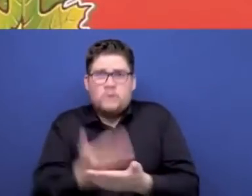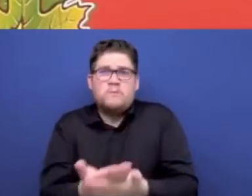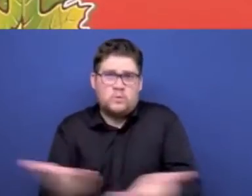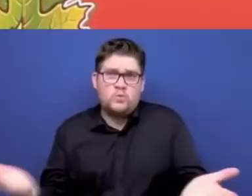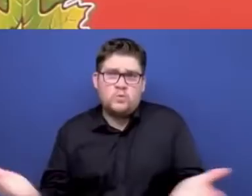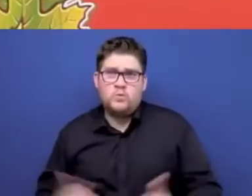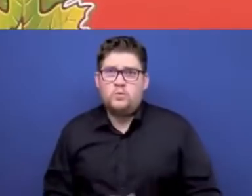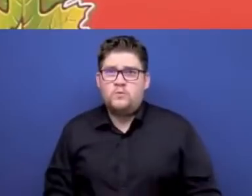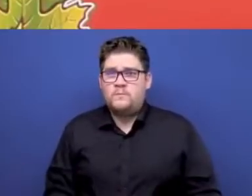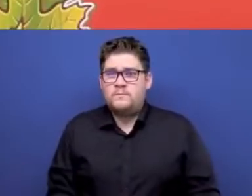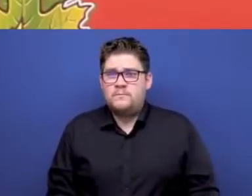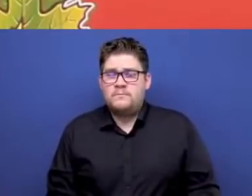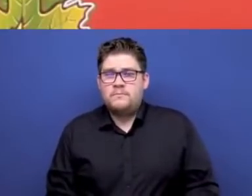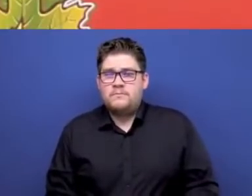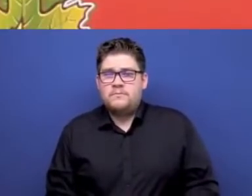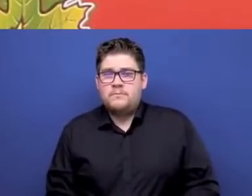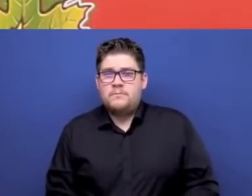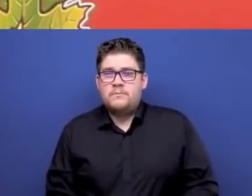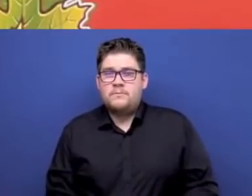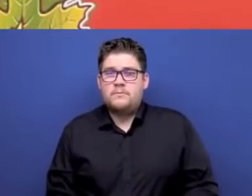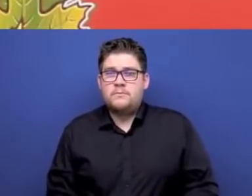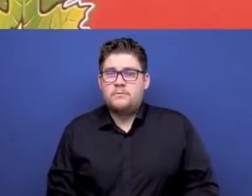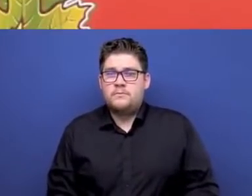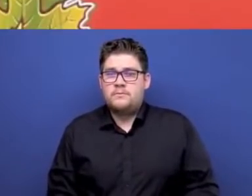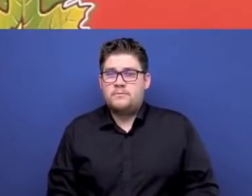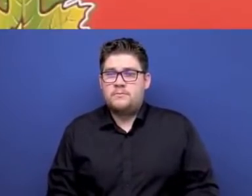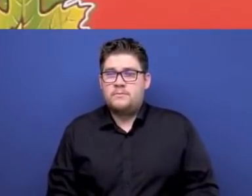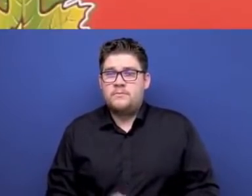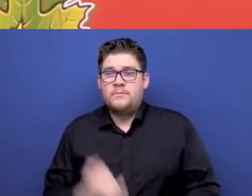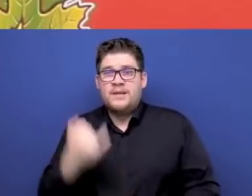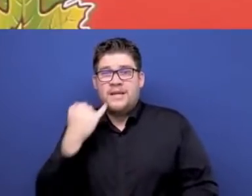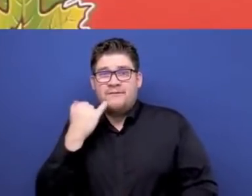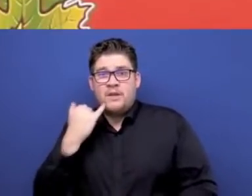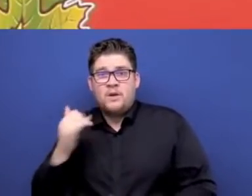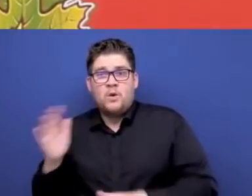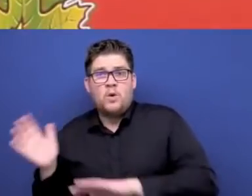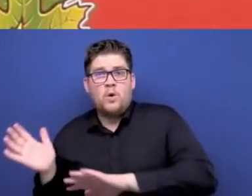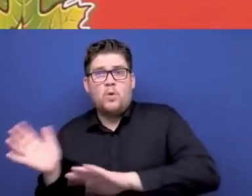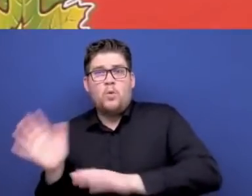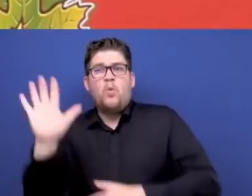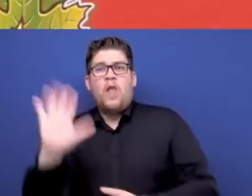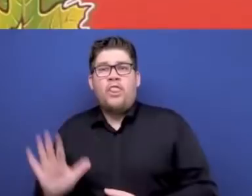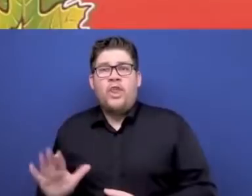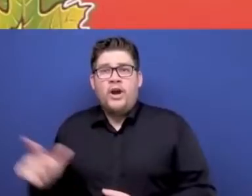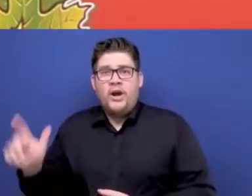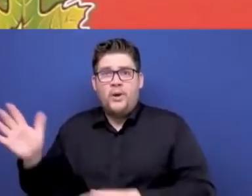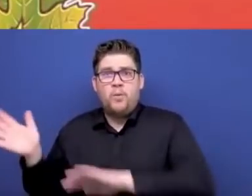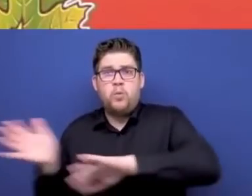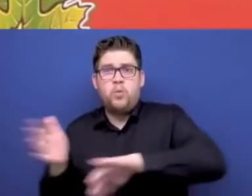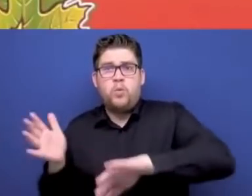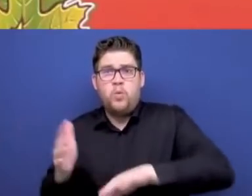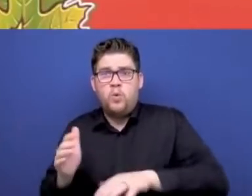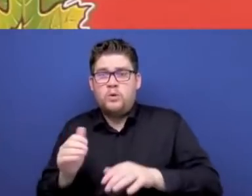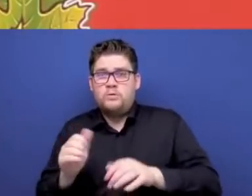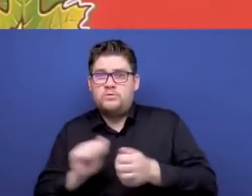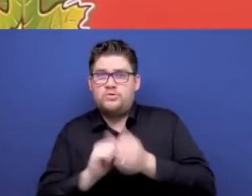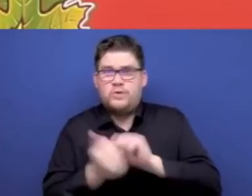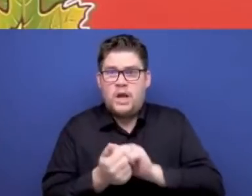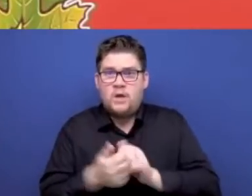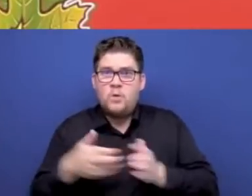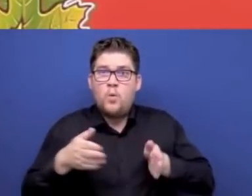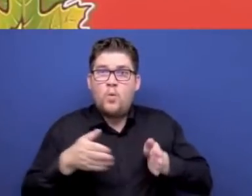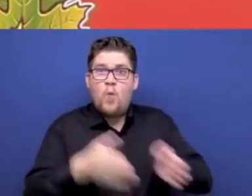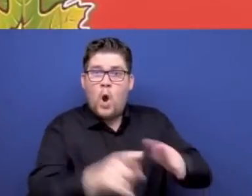the shift of a wind, that route may indeed be closed, and we're doing our best to supplement the information that's